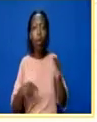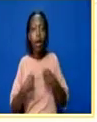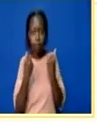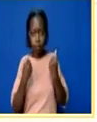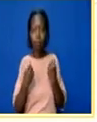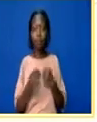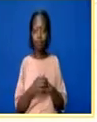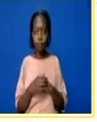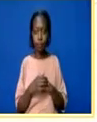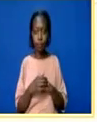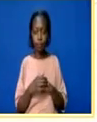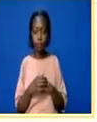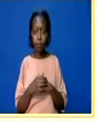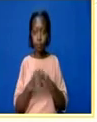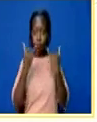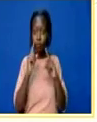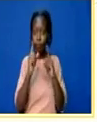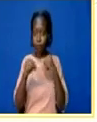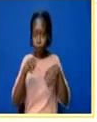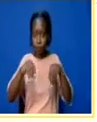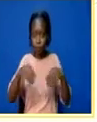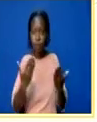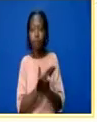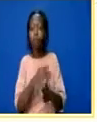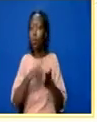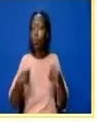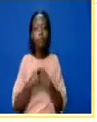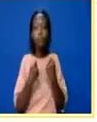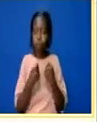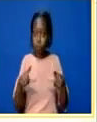talk about erosion. This erosion now. Yes. What happens